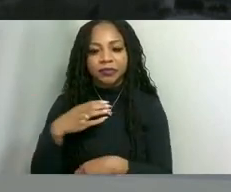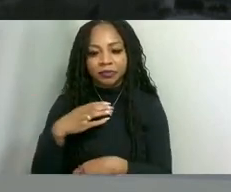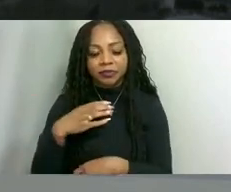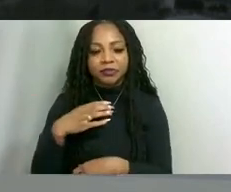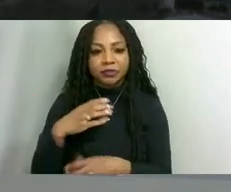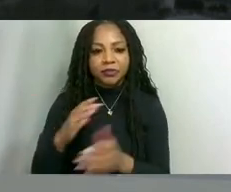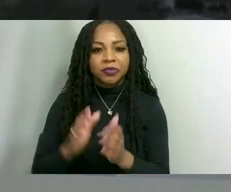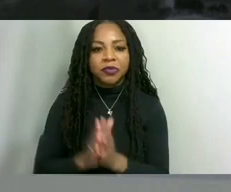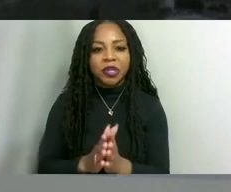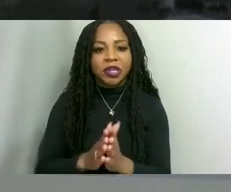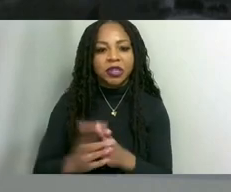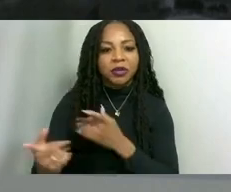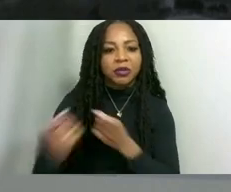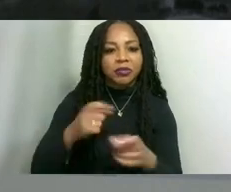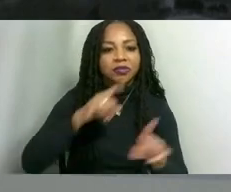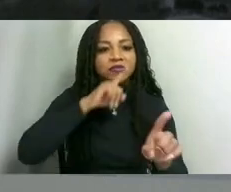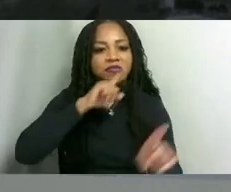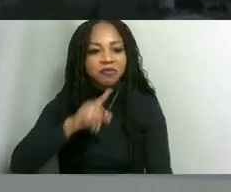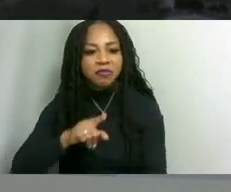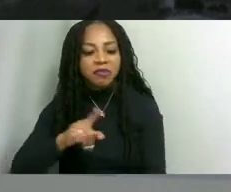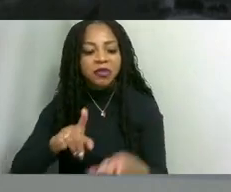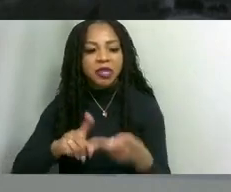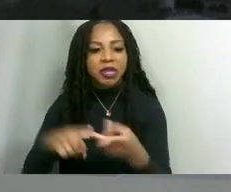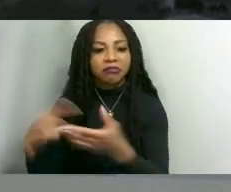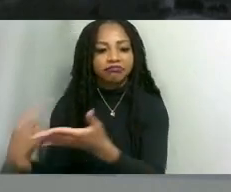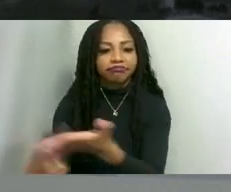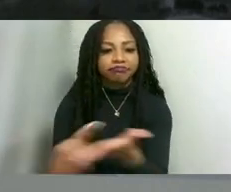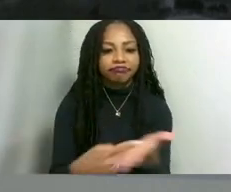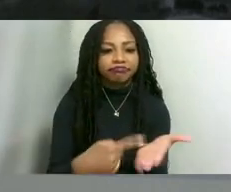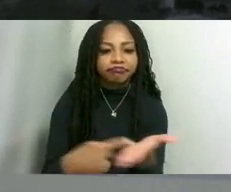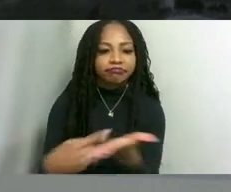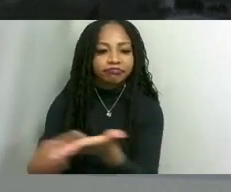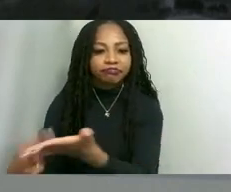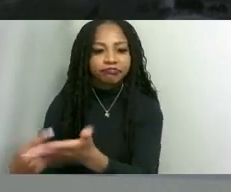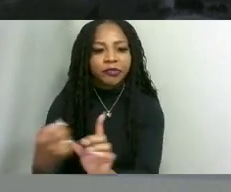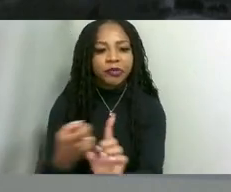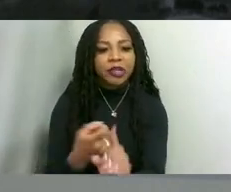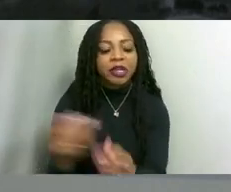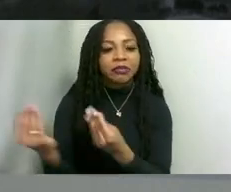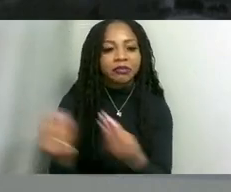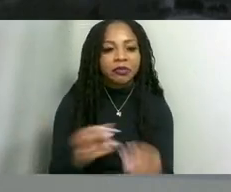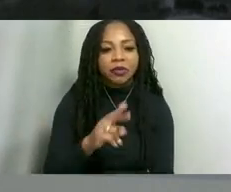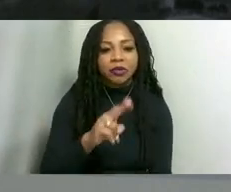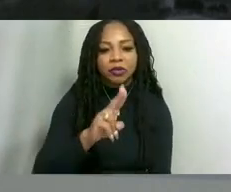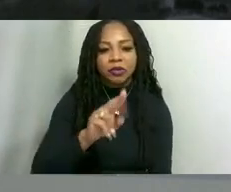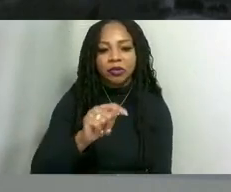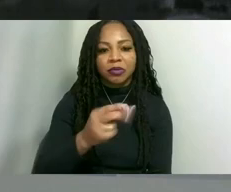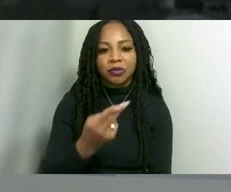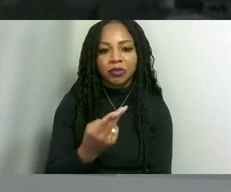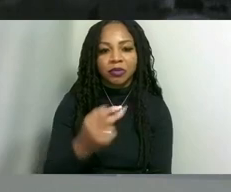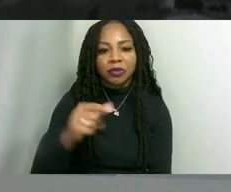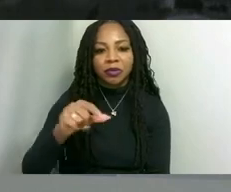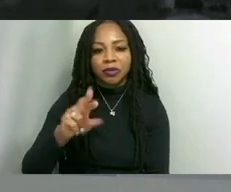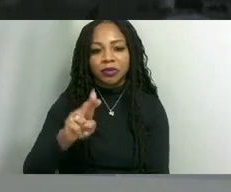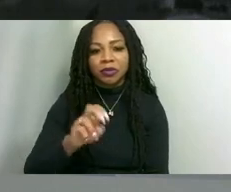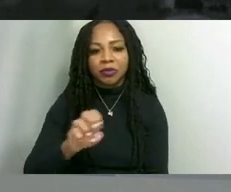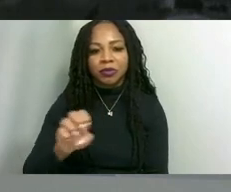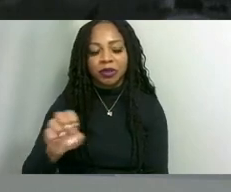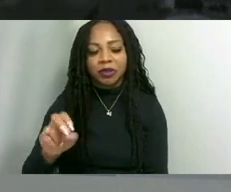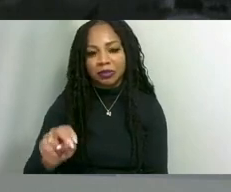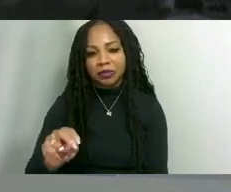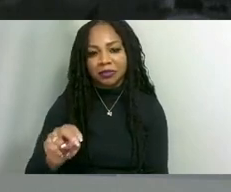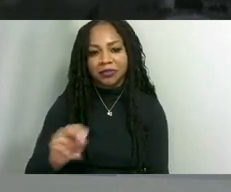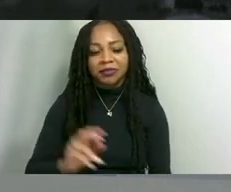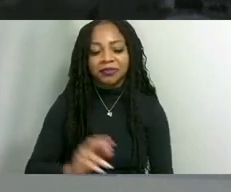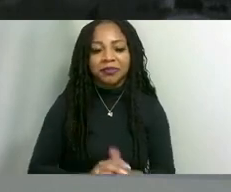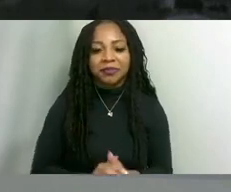Q&A and conversation moderated by Ruth Green, my colleague. We're